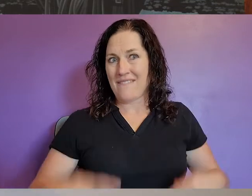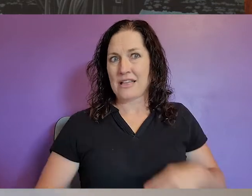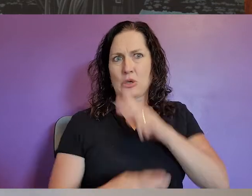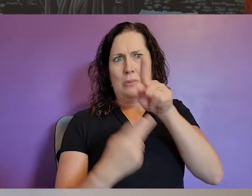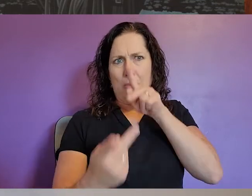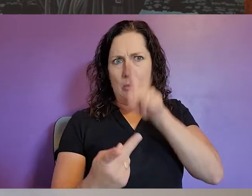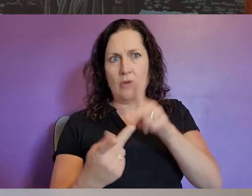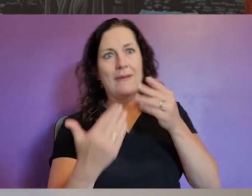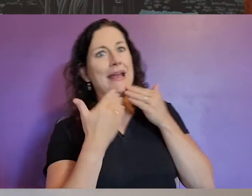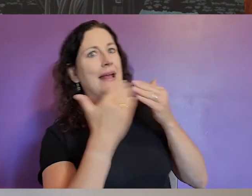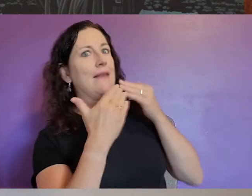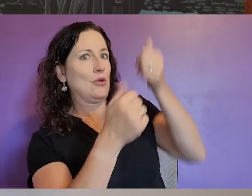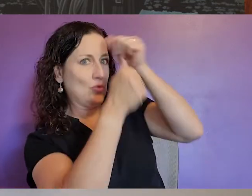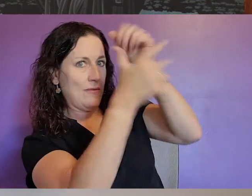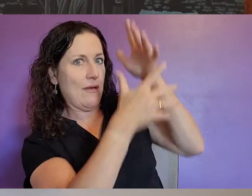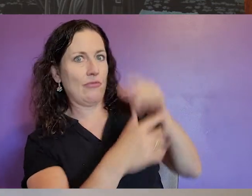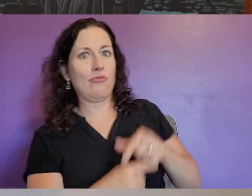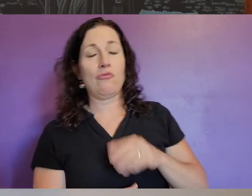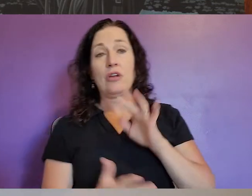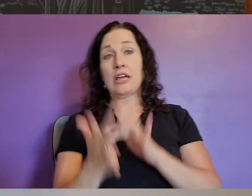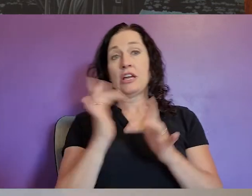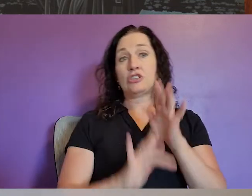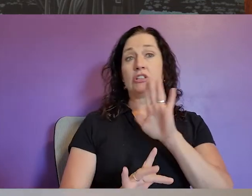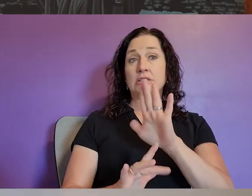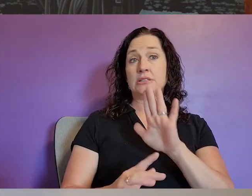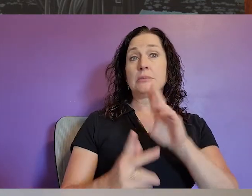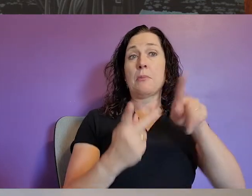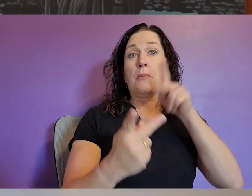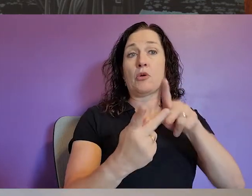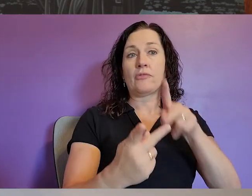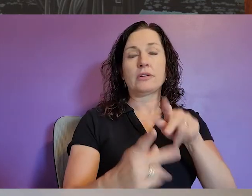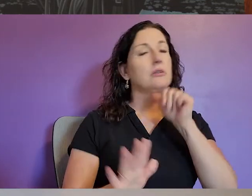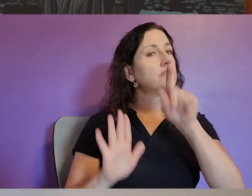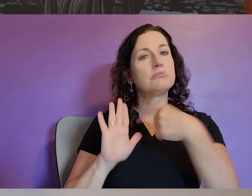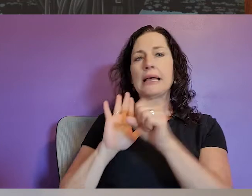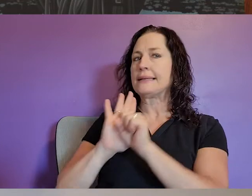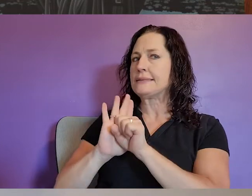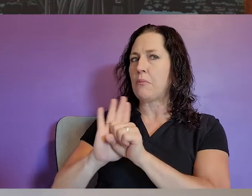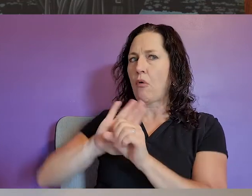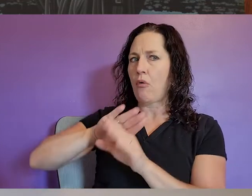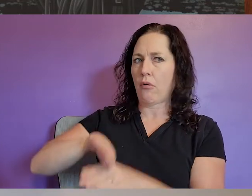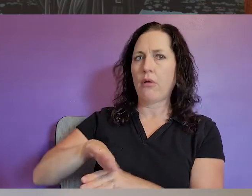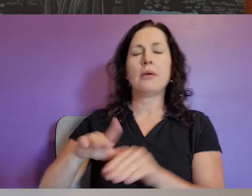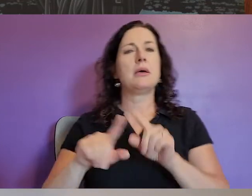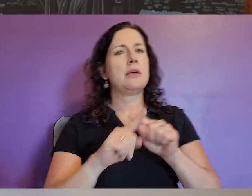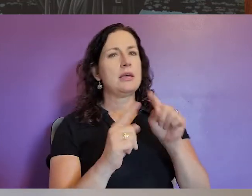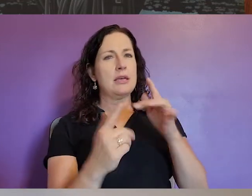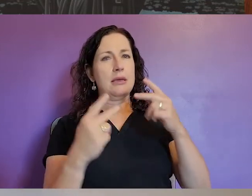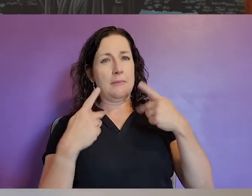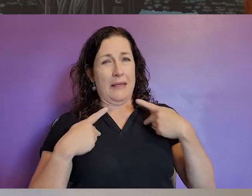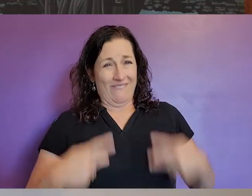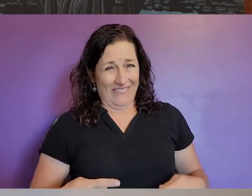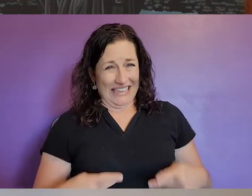to the Father. And his body is the perfect, not a symbol, but a perfect